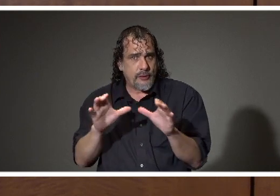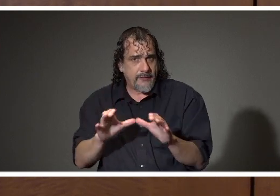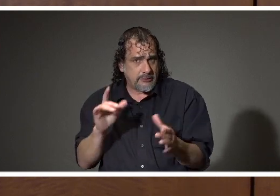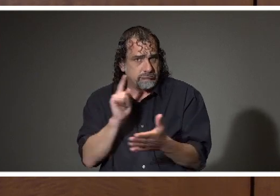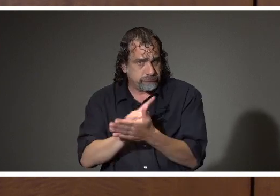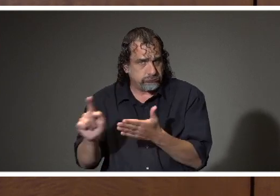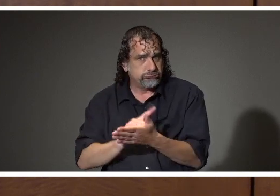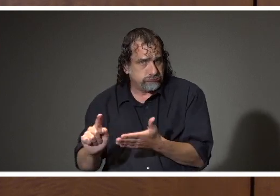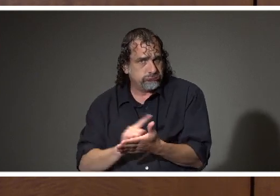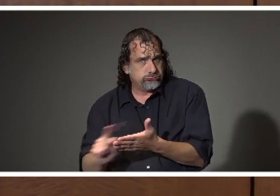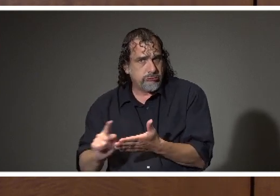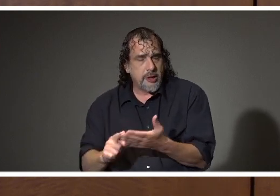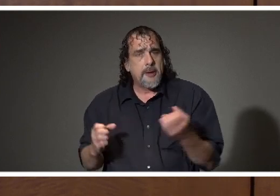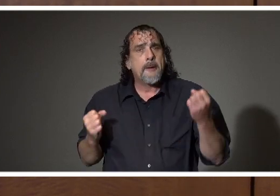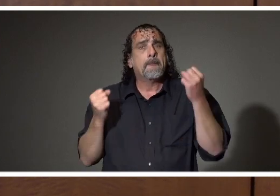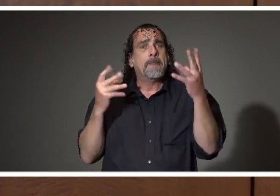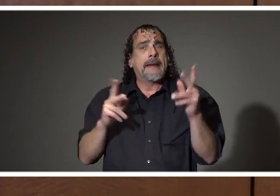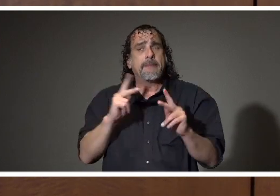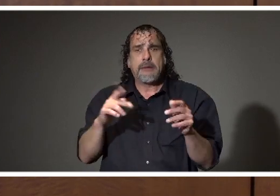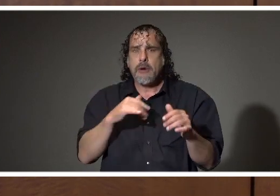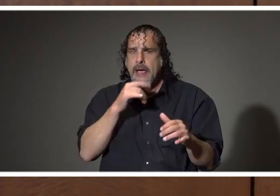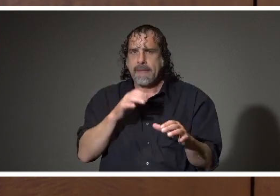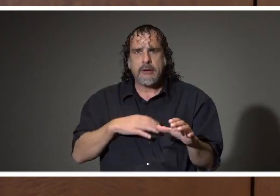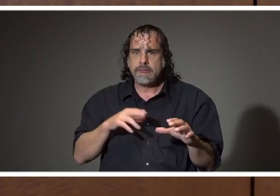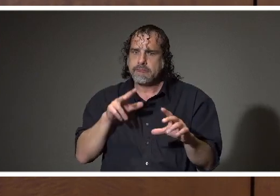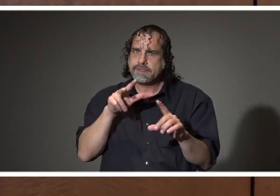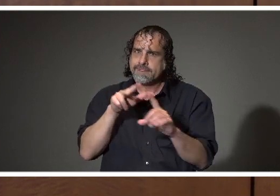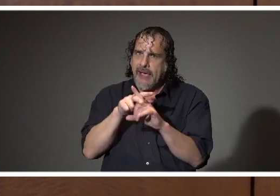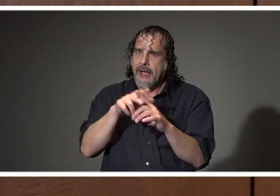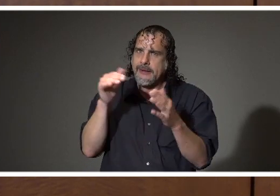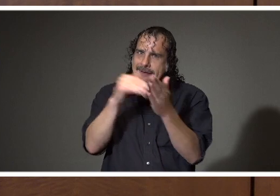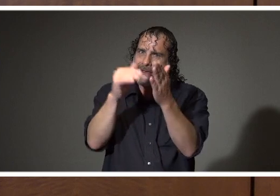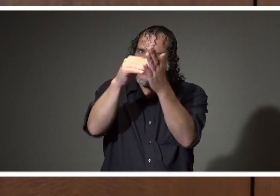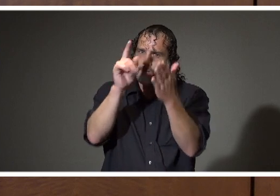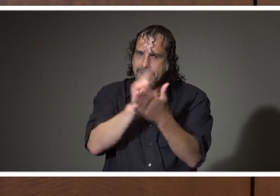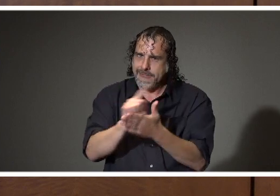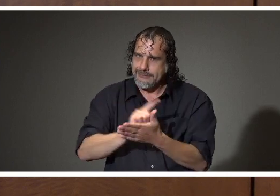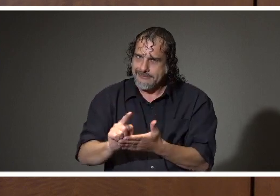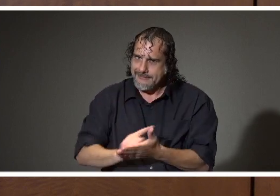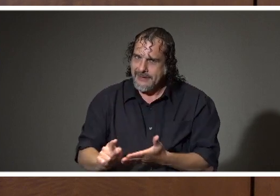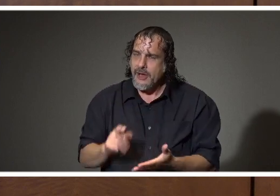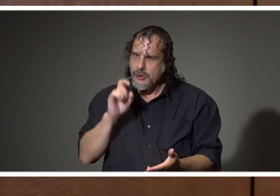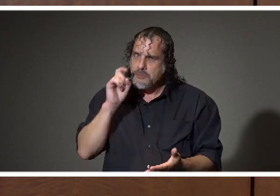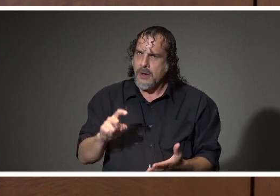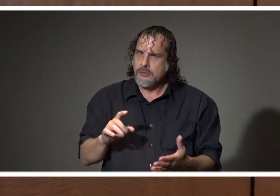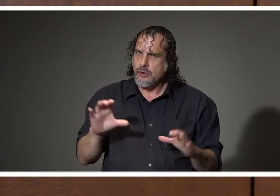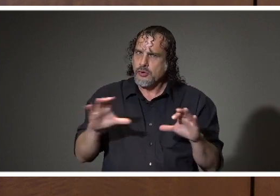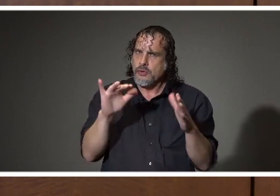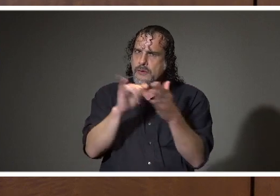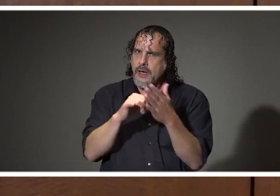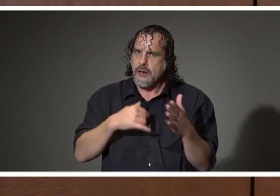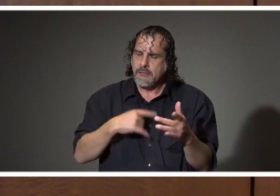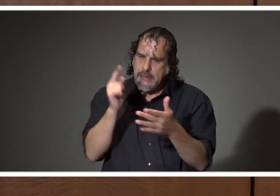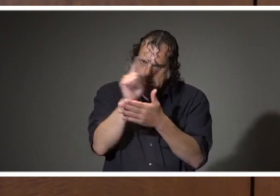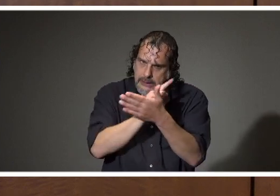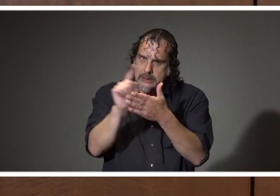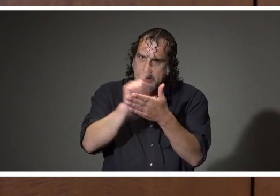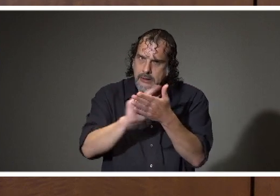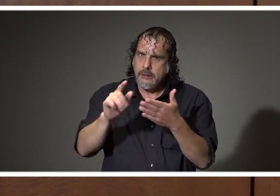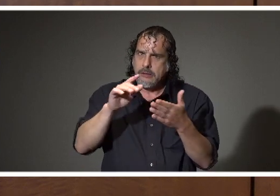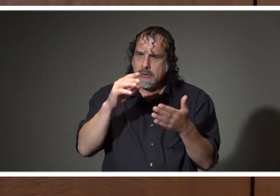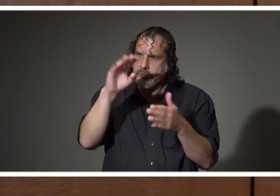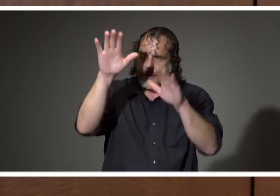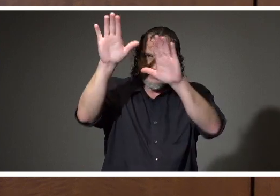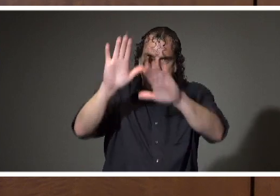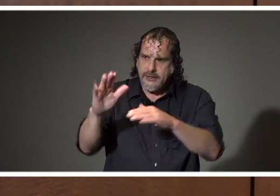that quite a few individuals have not filed the weekly certifications, and we encourage individuals to go in each Sunday morning